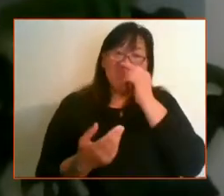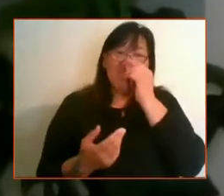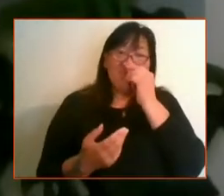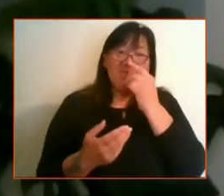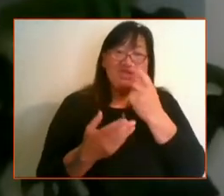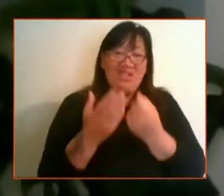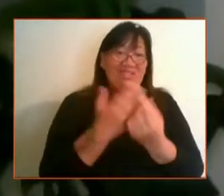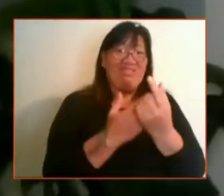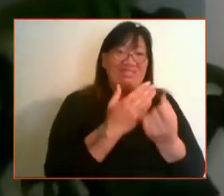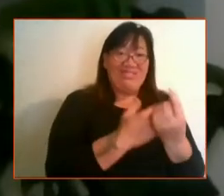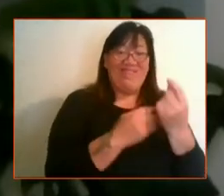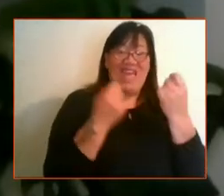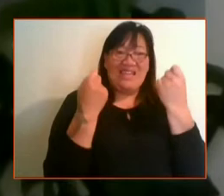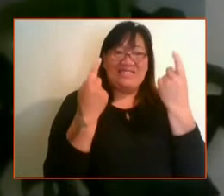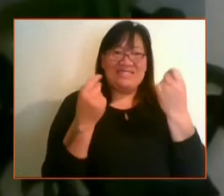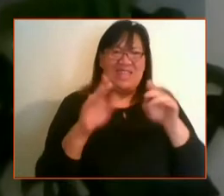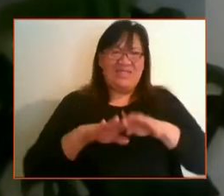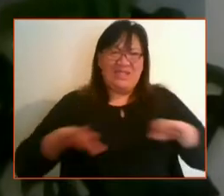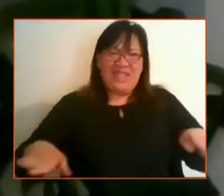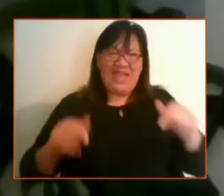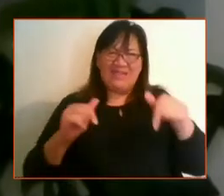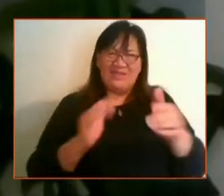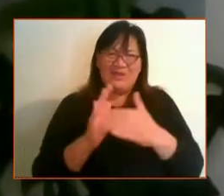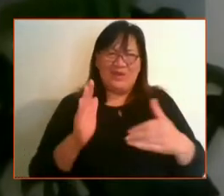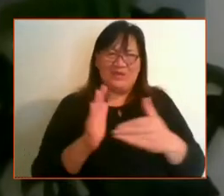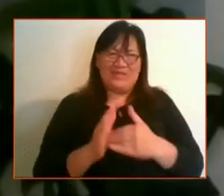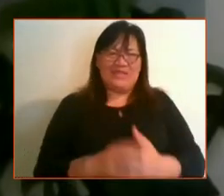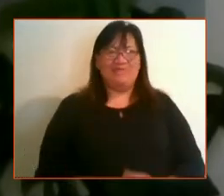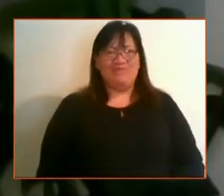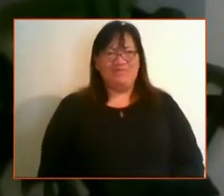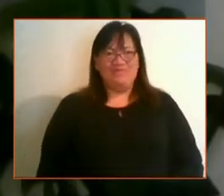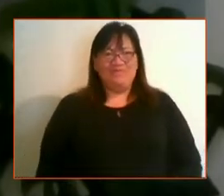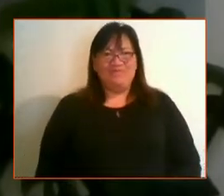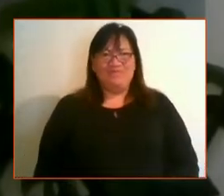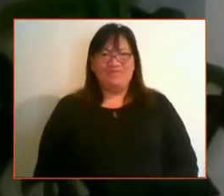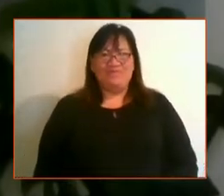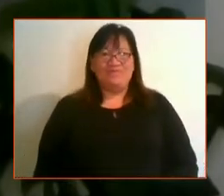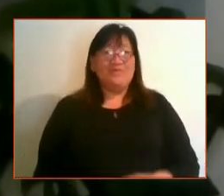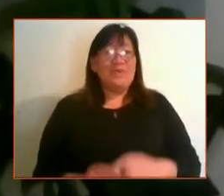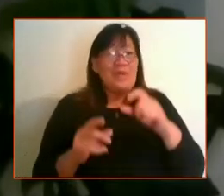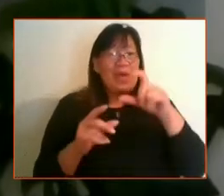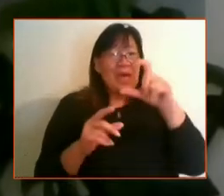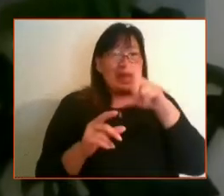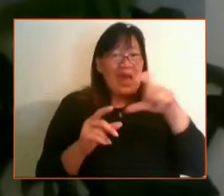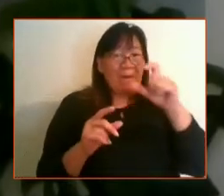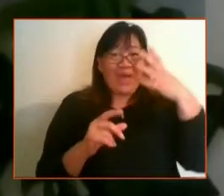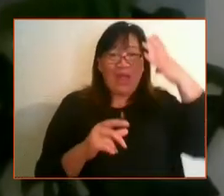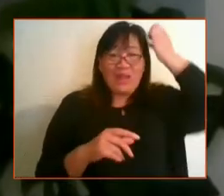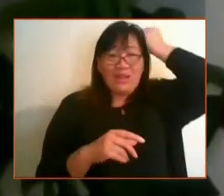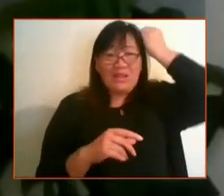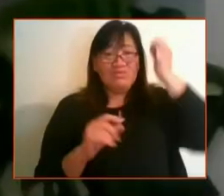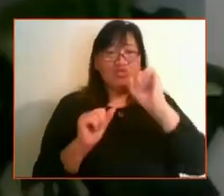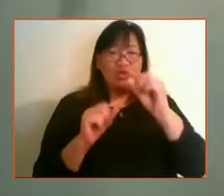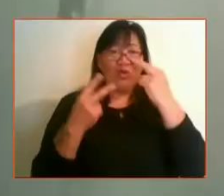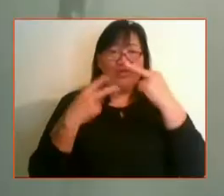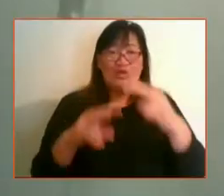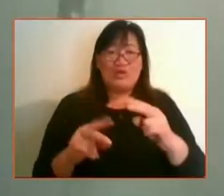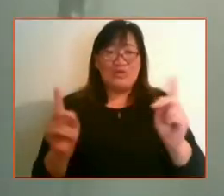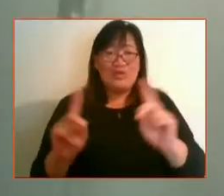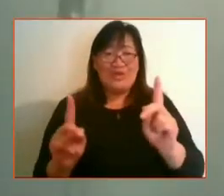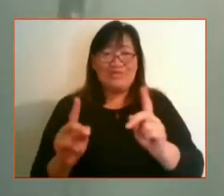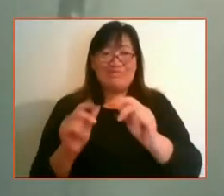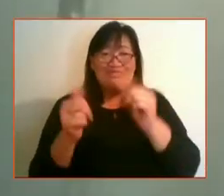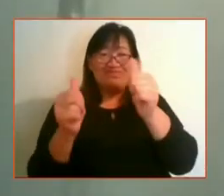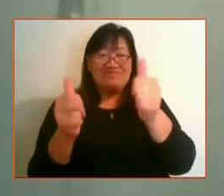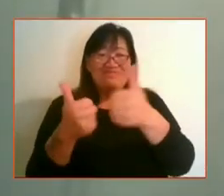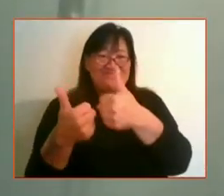the lands that we stand on. Carmel Sepuloni, your views? You know, I think, you know, I agree